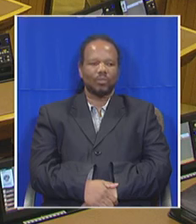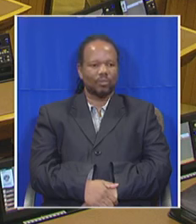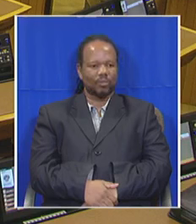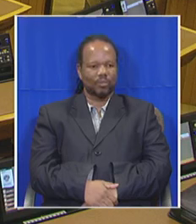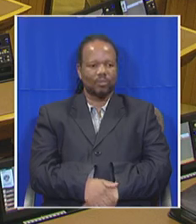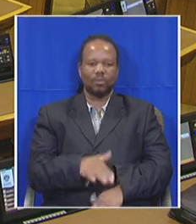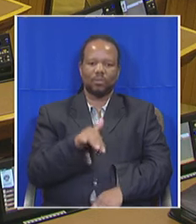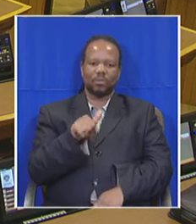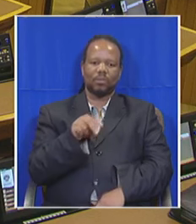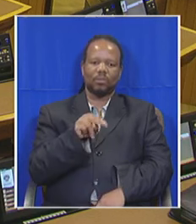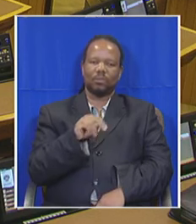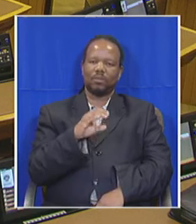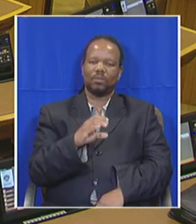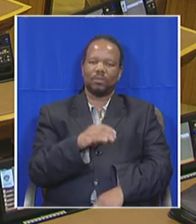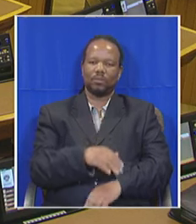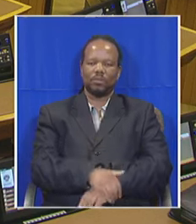ANC.